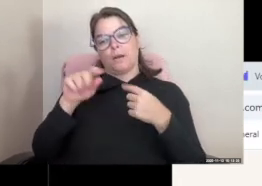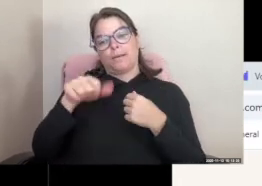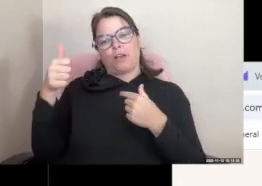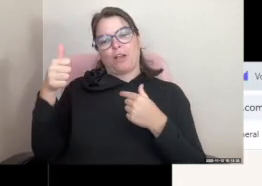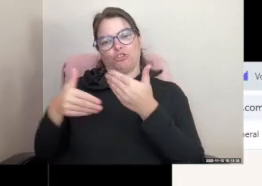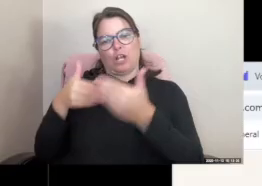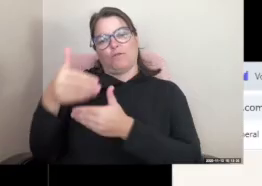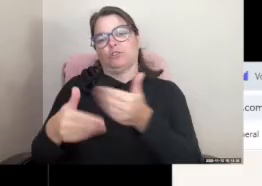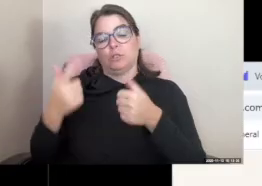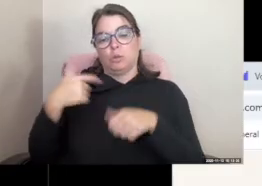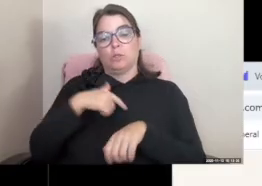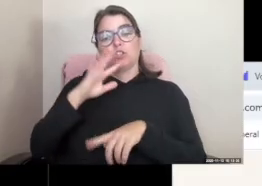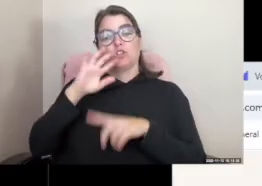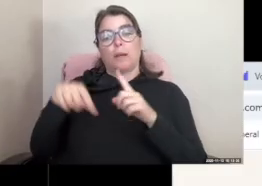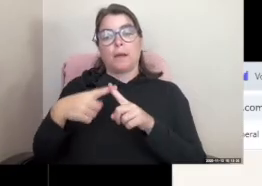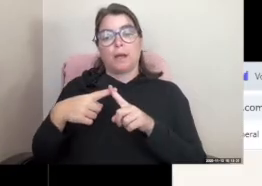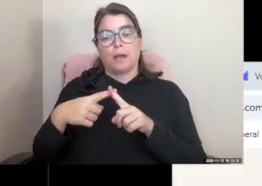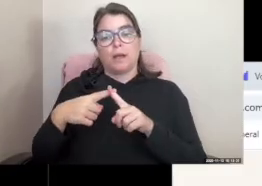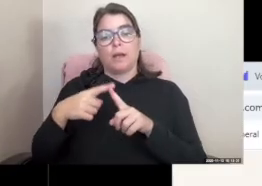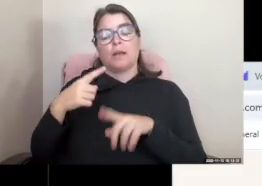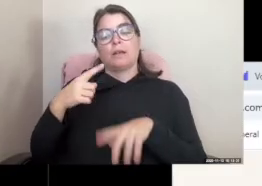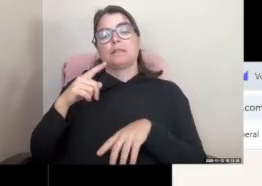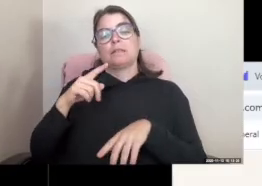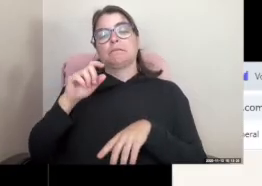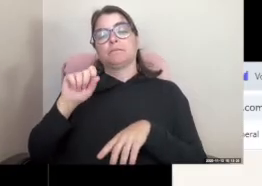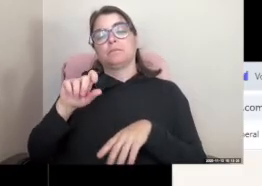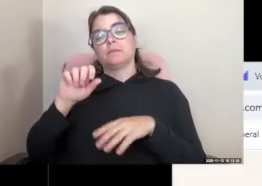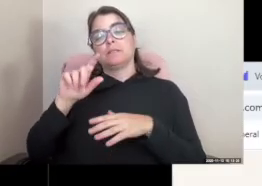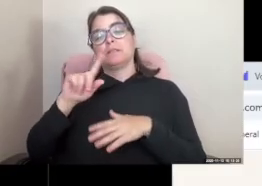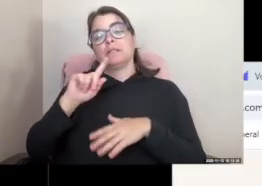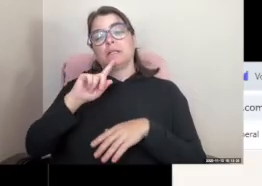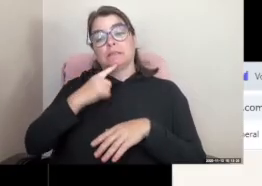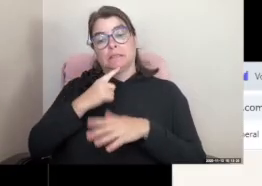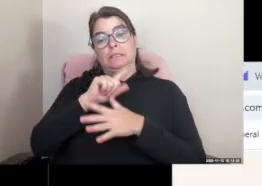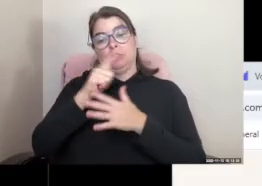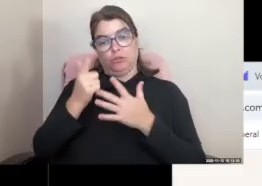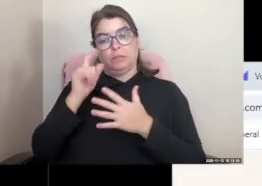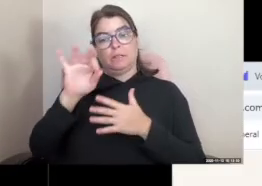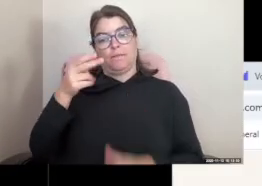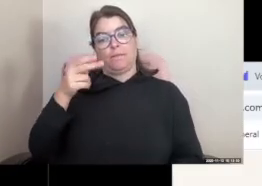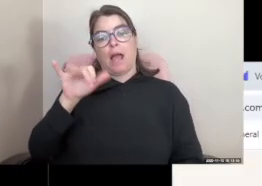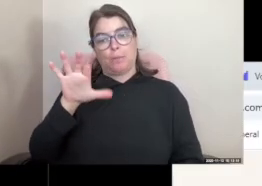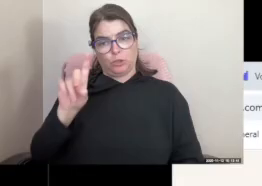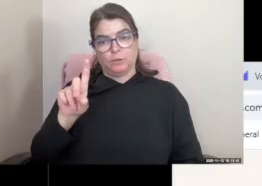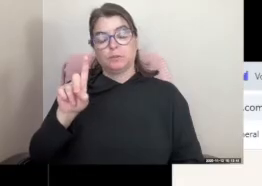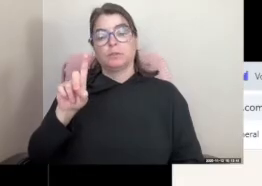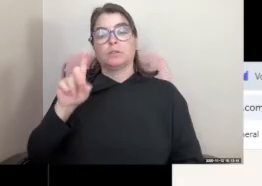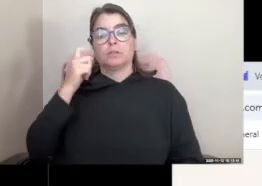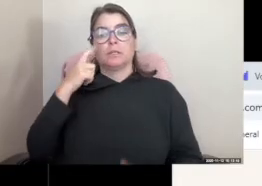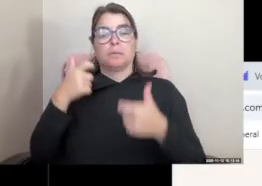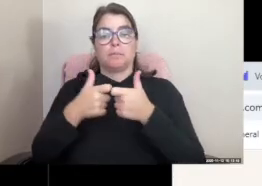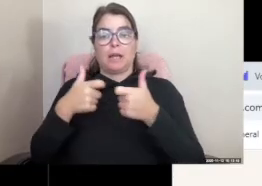the customers who were buying these were not hanging on to these trucks for 10 to 15 years. So the business model didn't quite work.